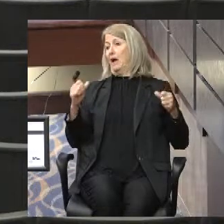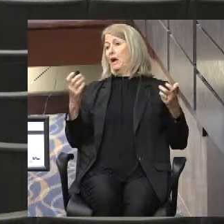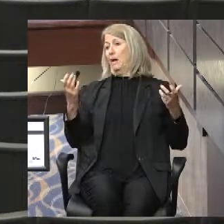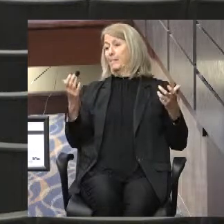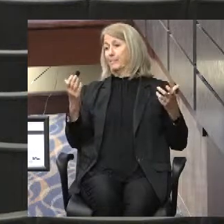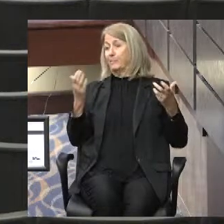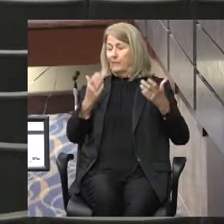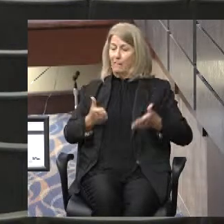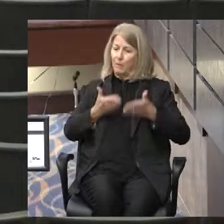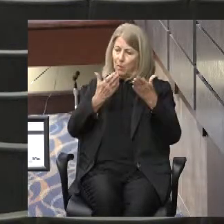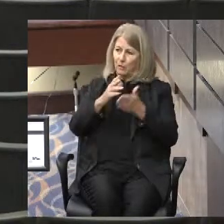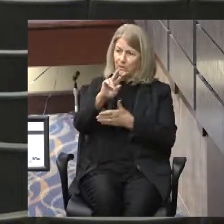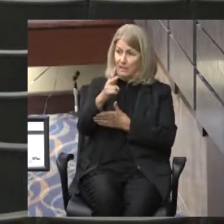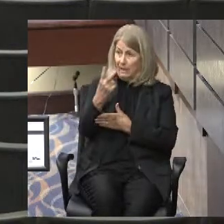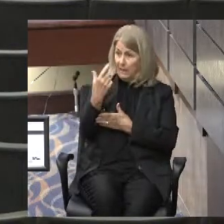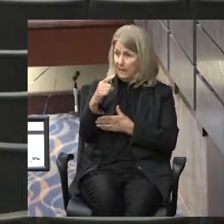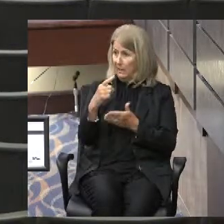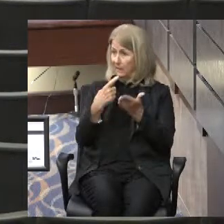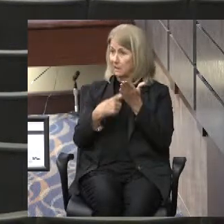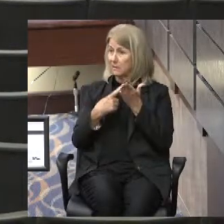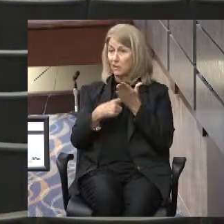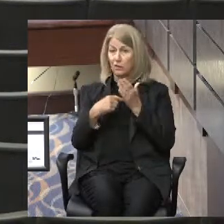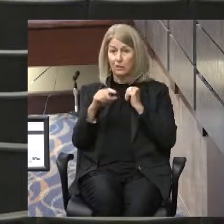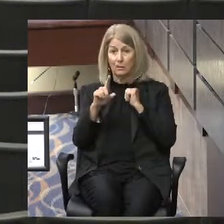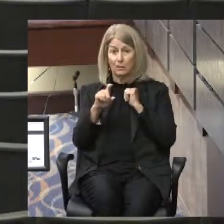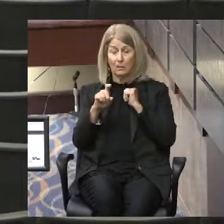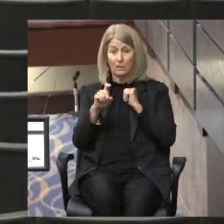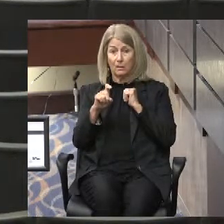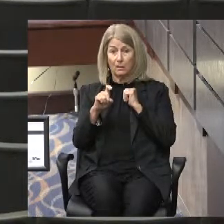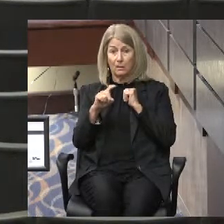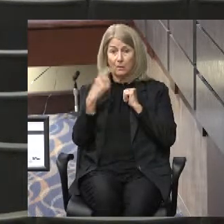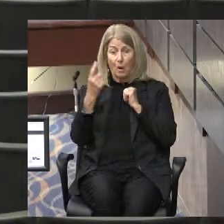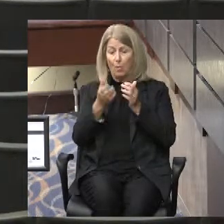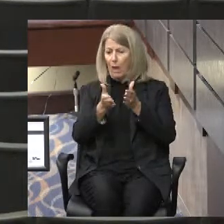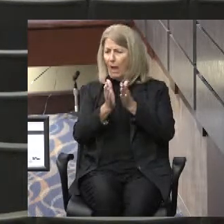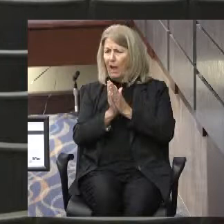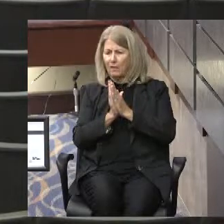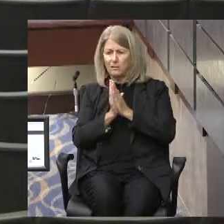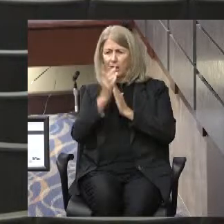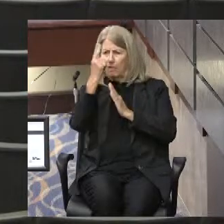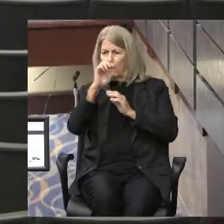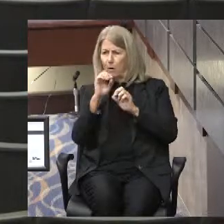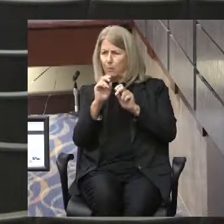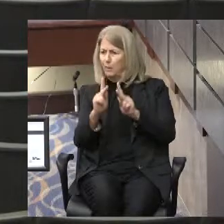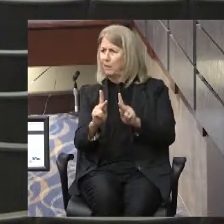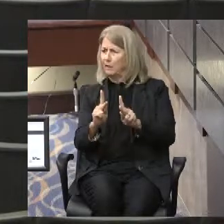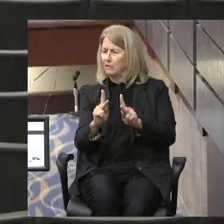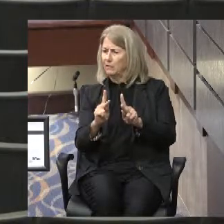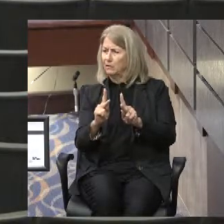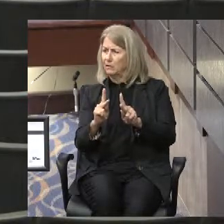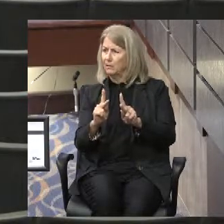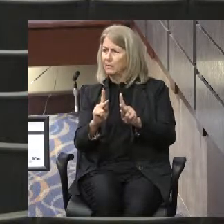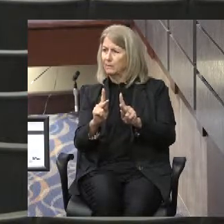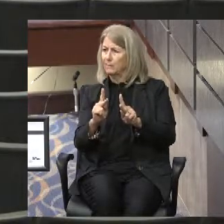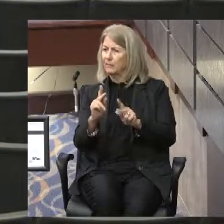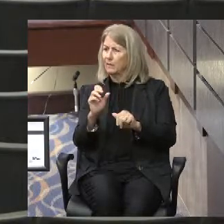motion and a second. Any discussion? They're only asking for the permit on the front part, right? So we